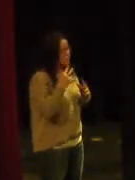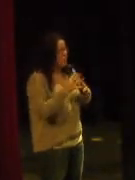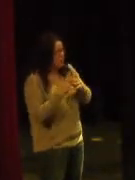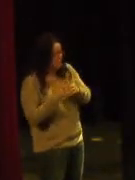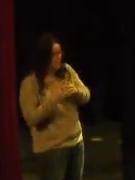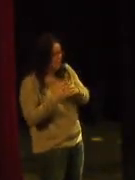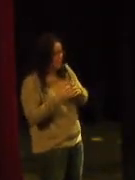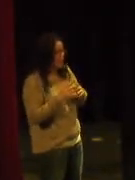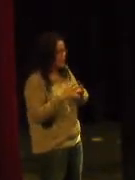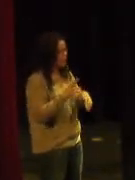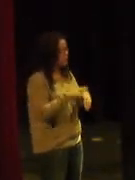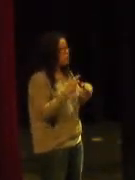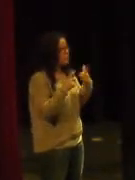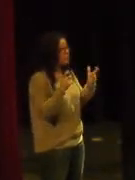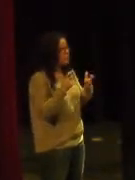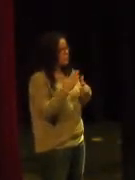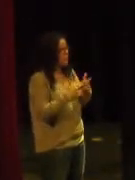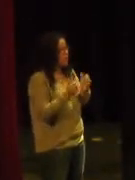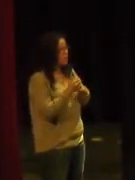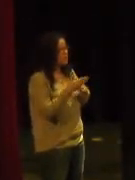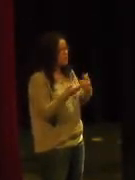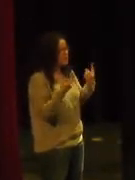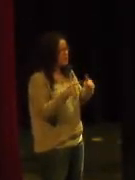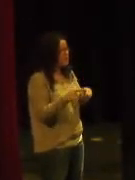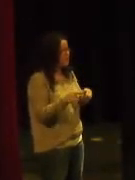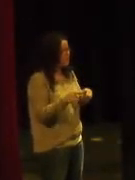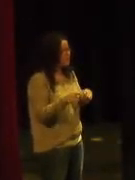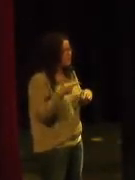the stuff getting done with immigration?